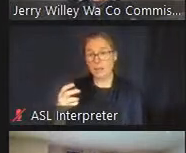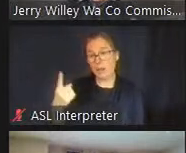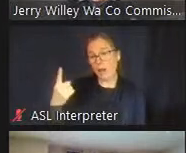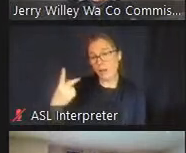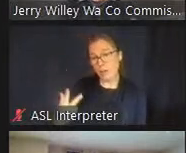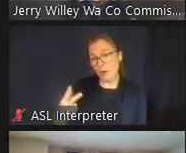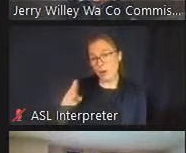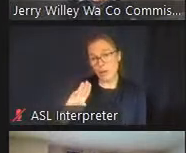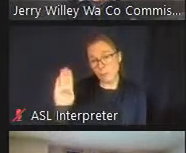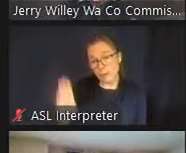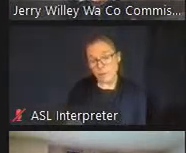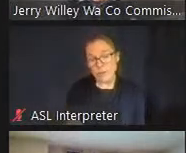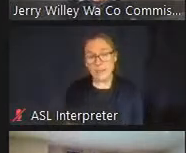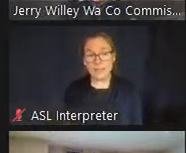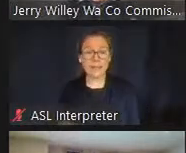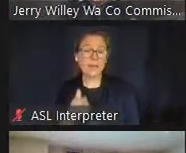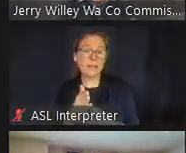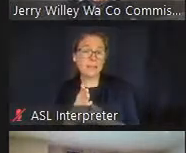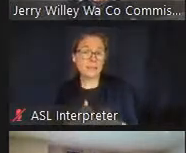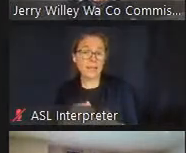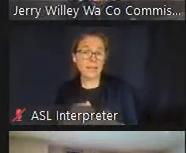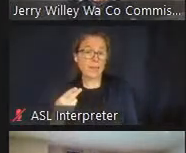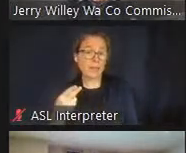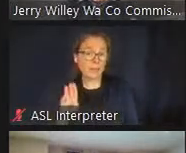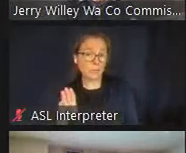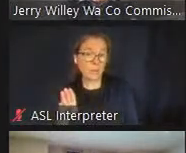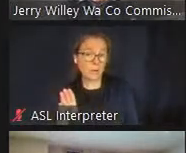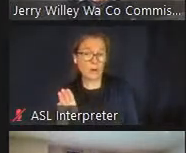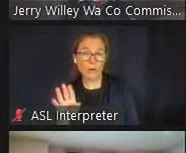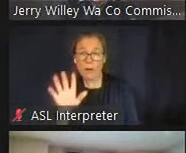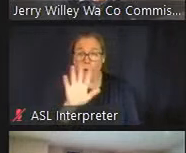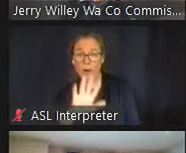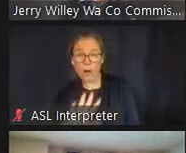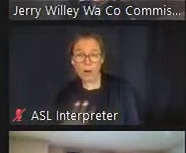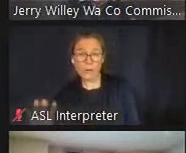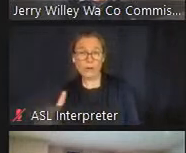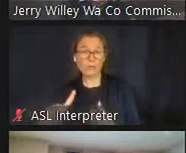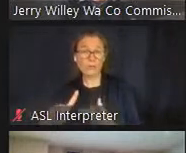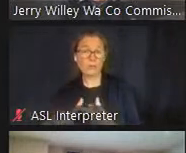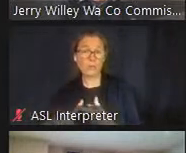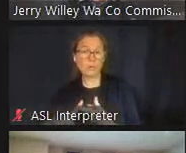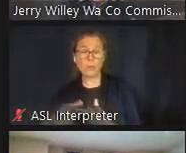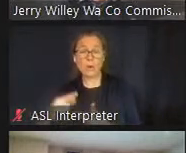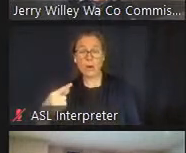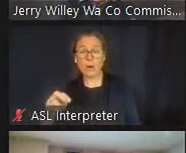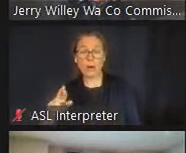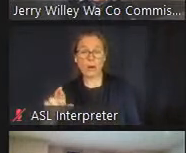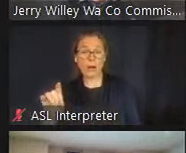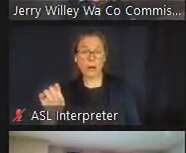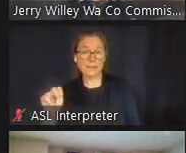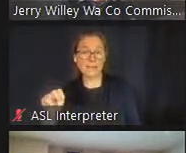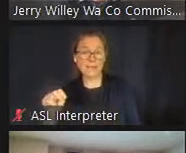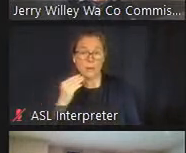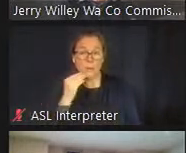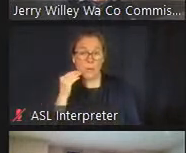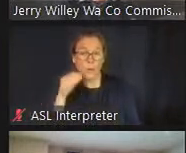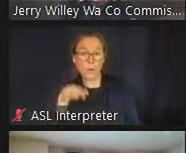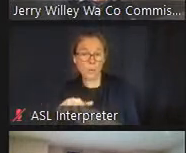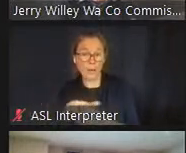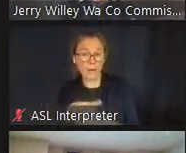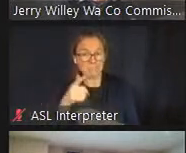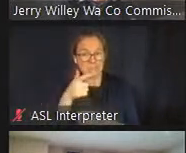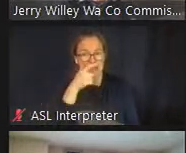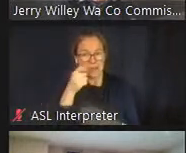of Hillsborough, and all the way down toward the Garden Home area. So it's an interesting district.